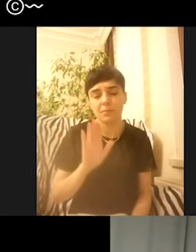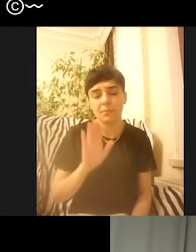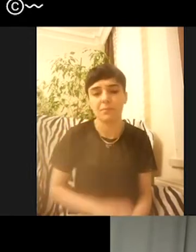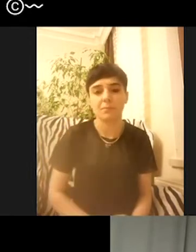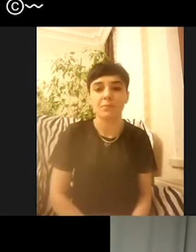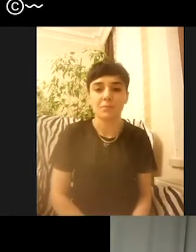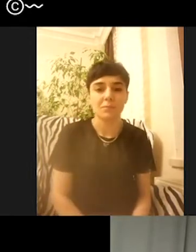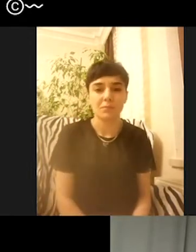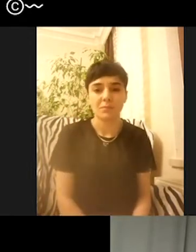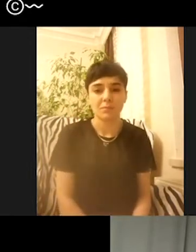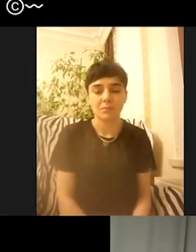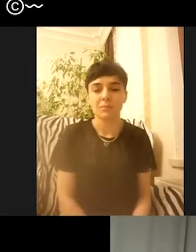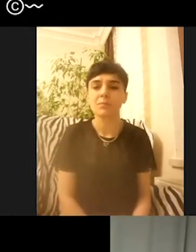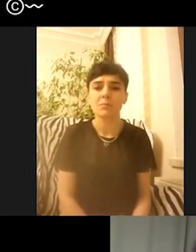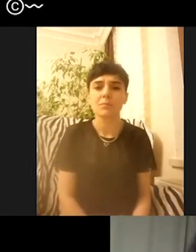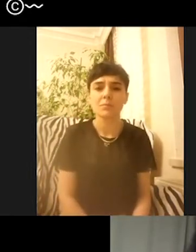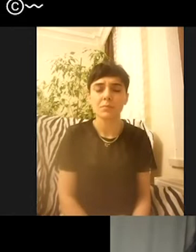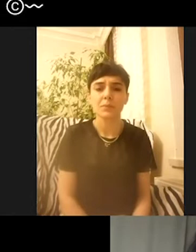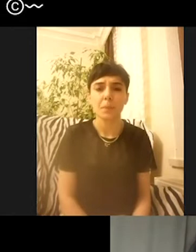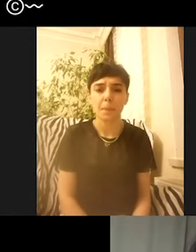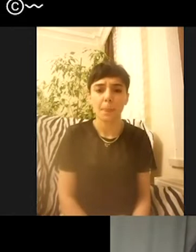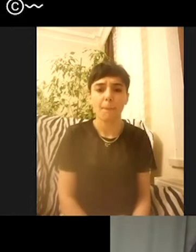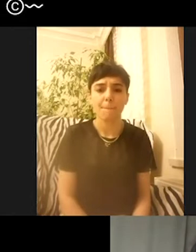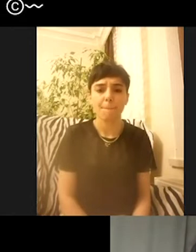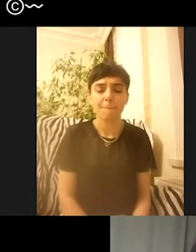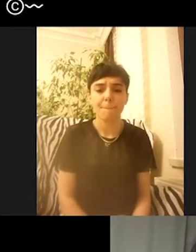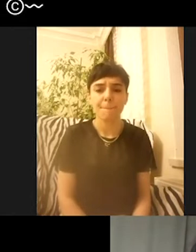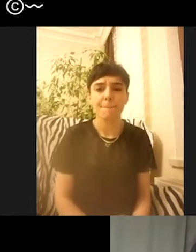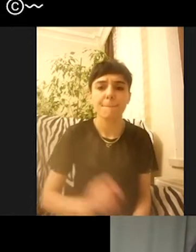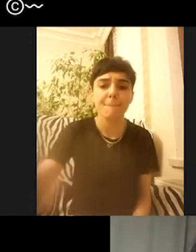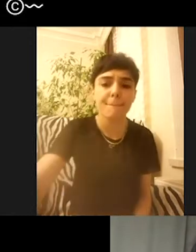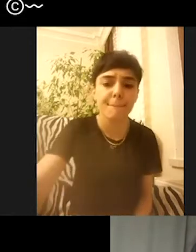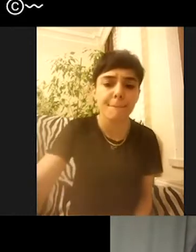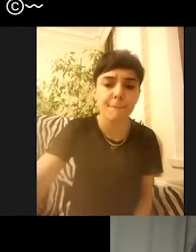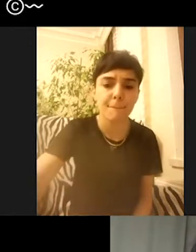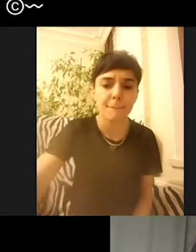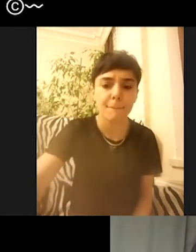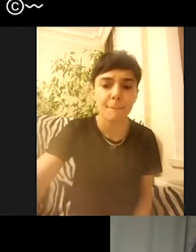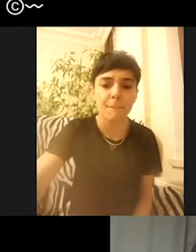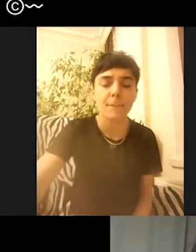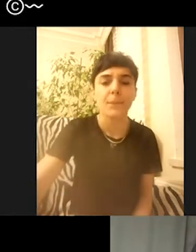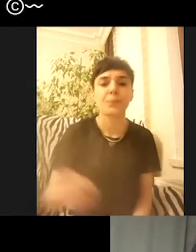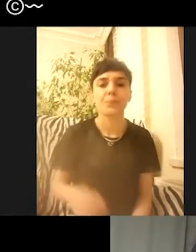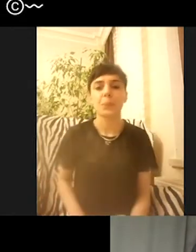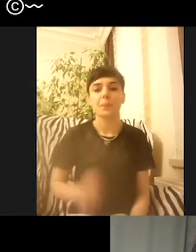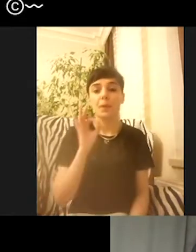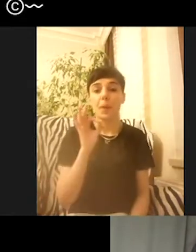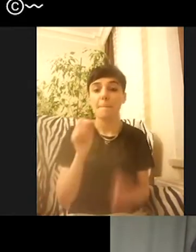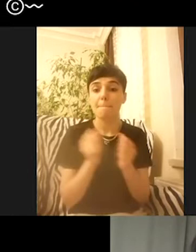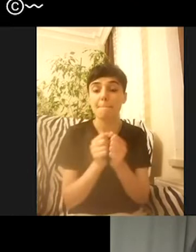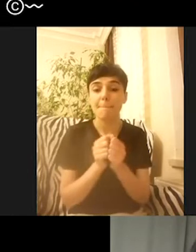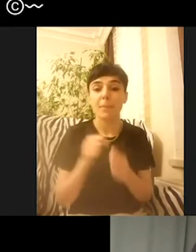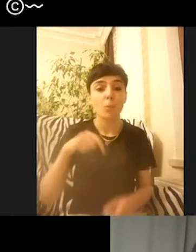our conversation all together a bit more about your also anti-TERF activism, so